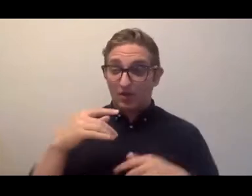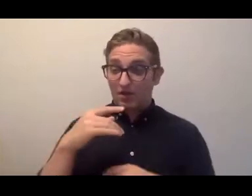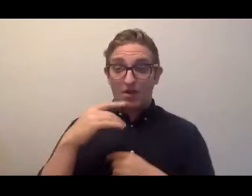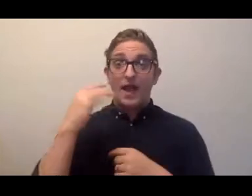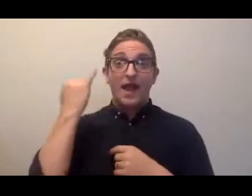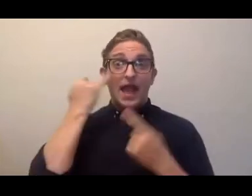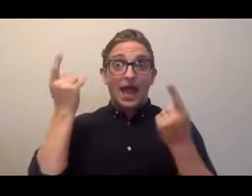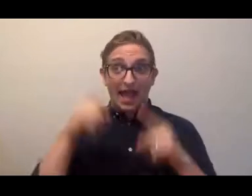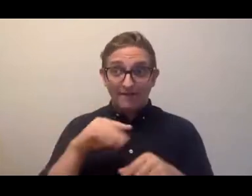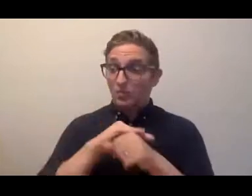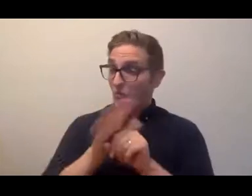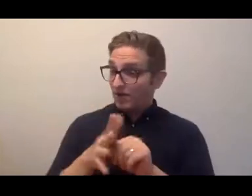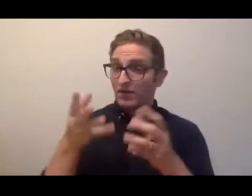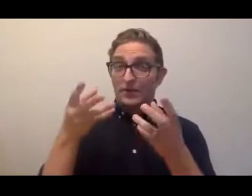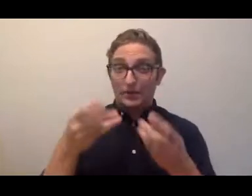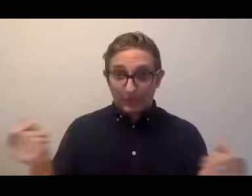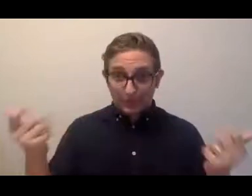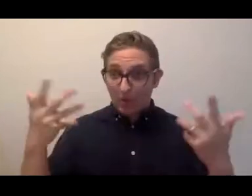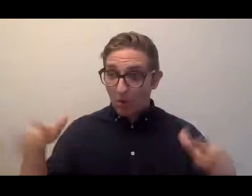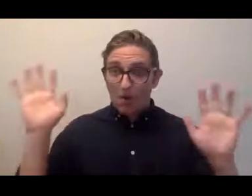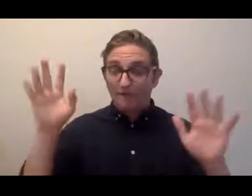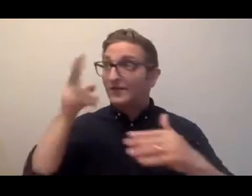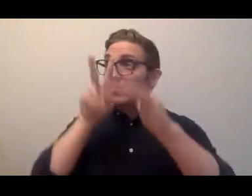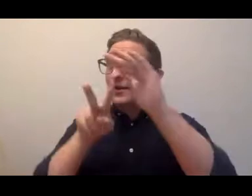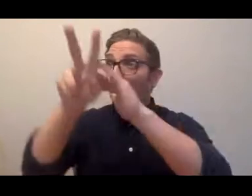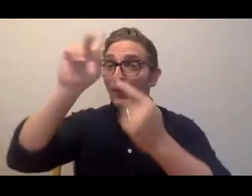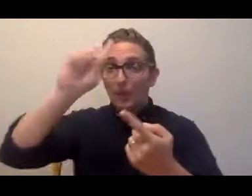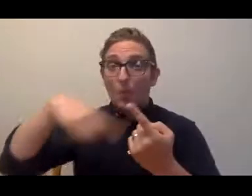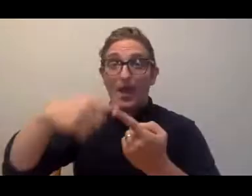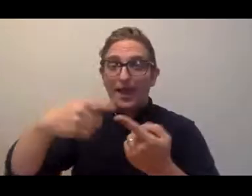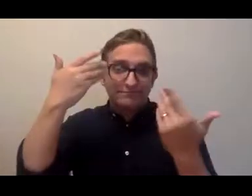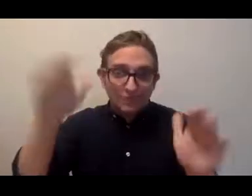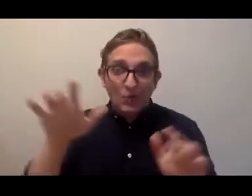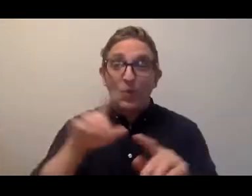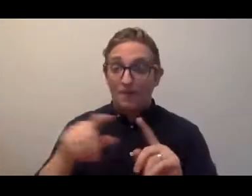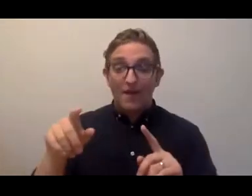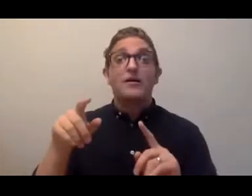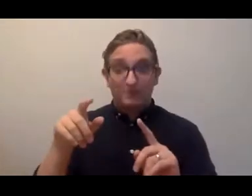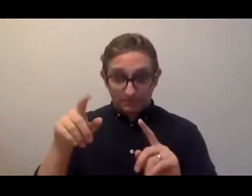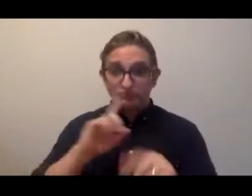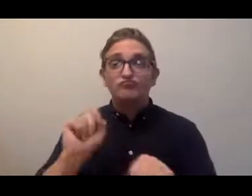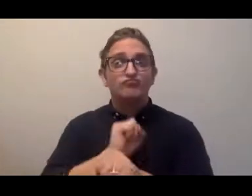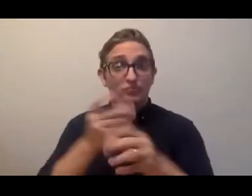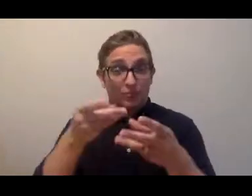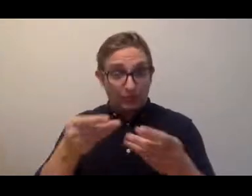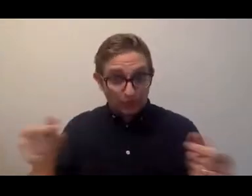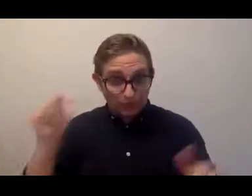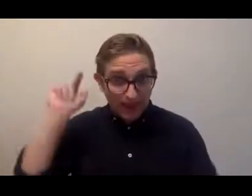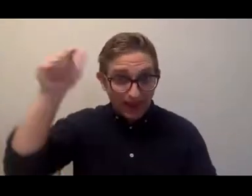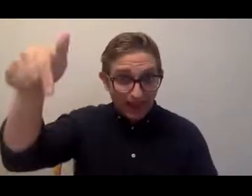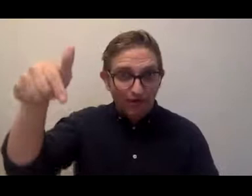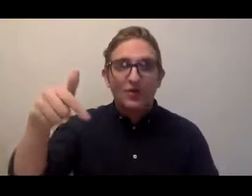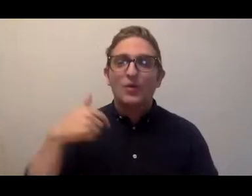over, because it will be eventually, who knows when, but it will be, right? So when it is past, you have